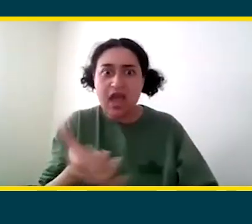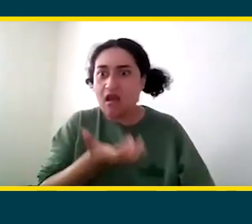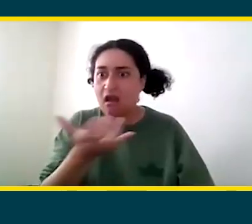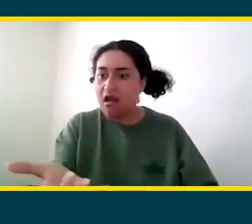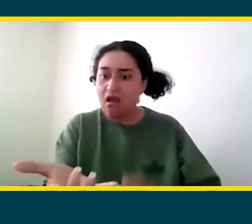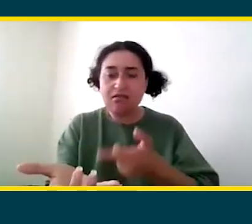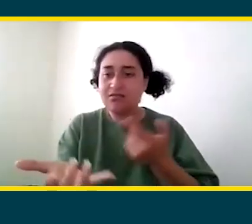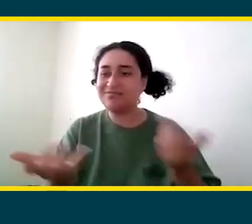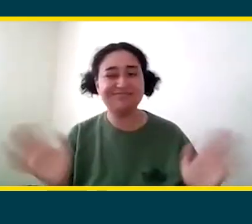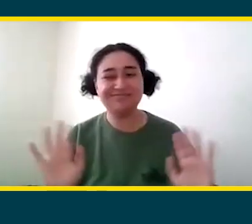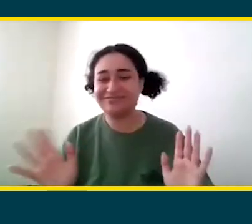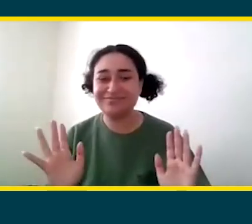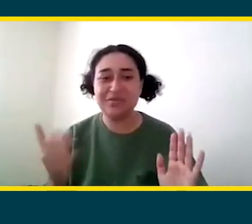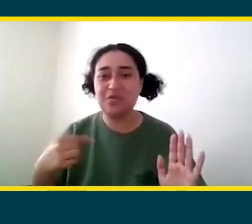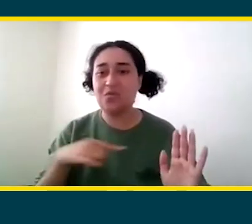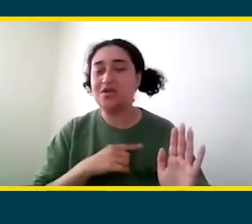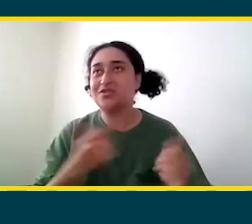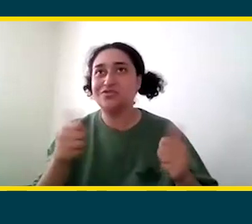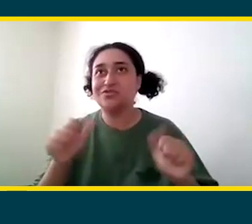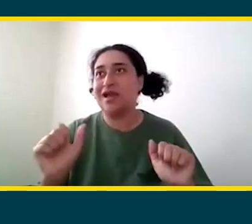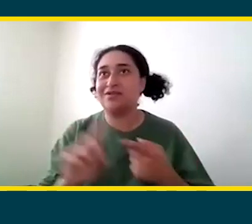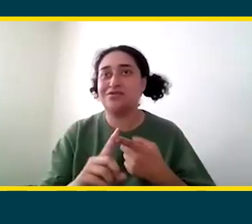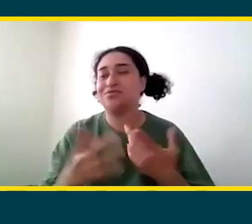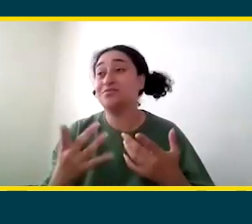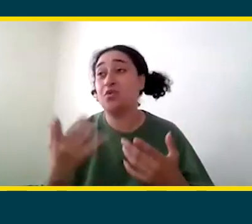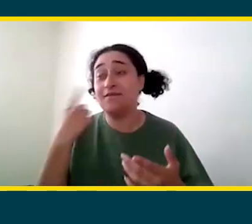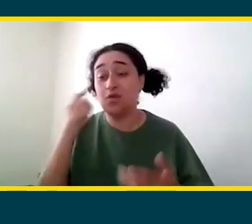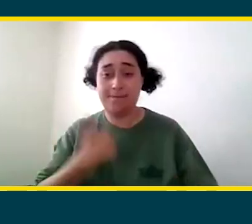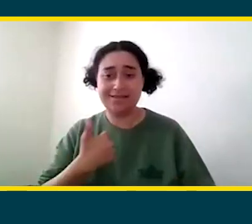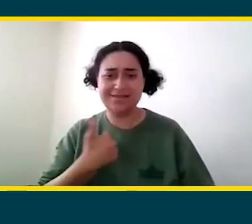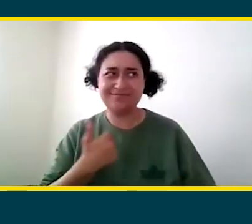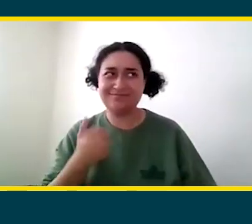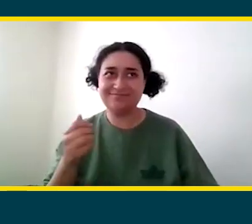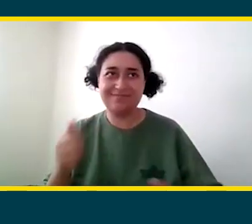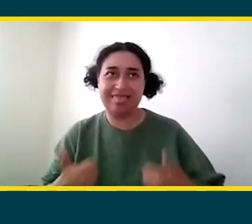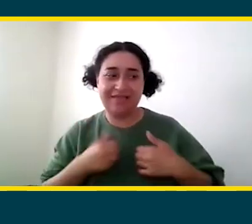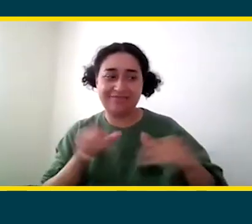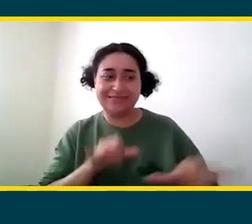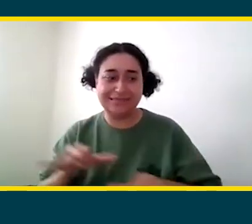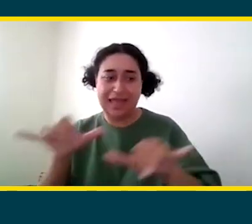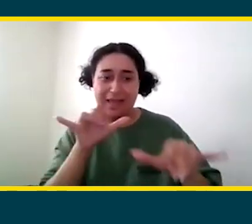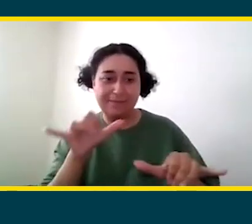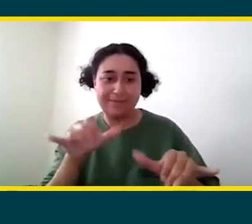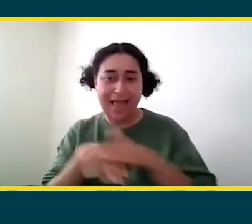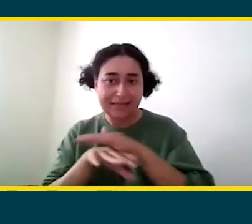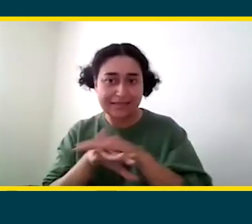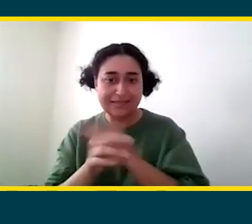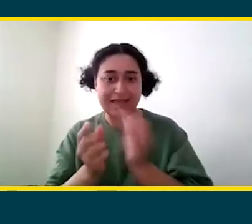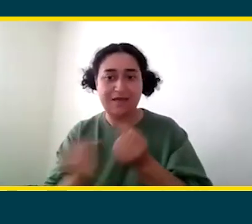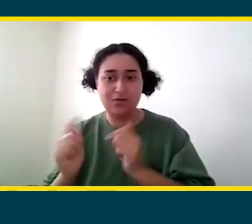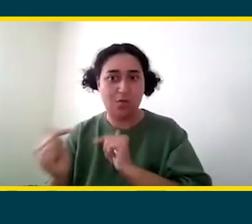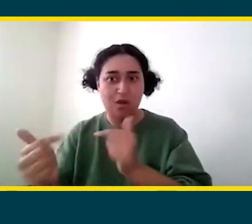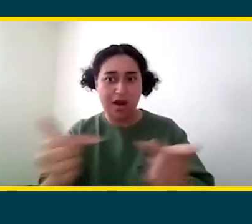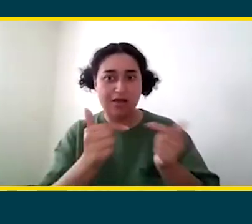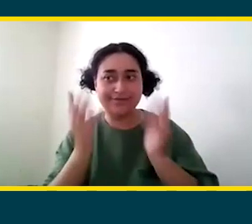we're just trying to, at least for myself, live like everybody else and have equal access to everyone and, experience